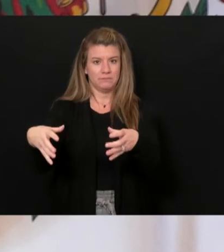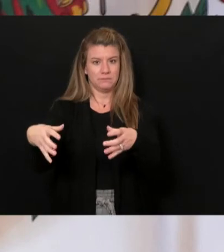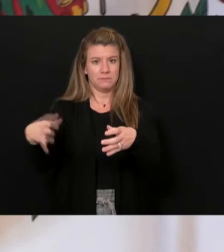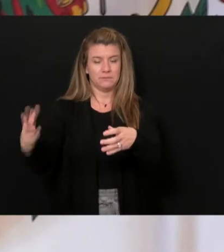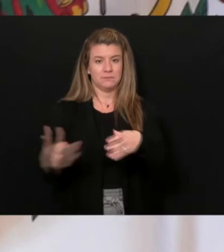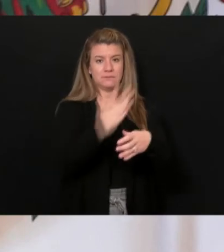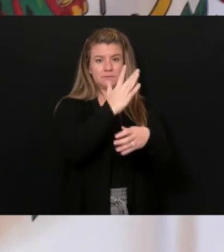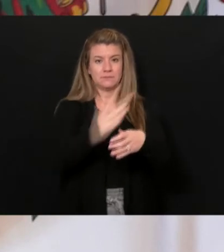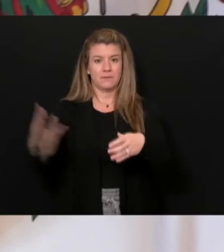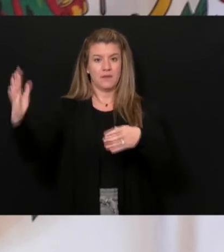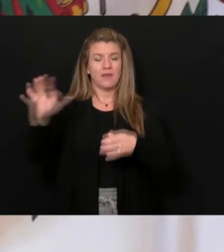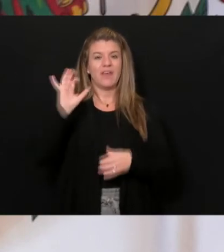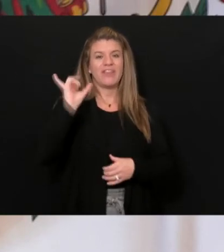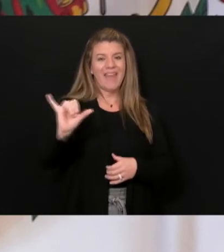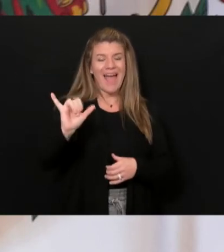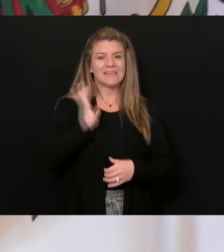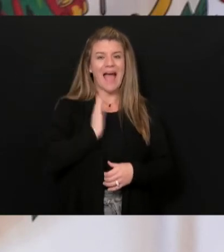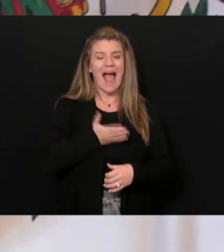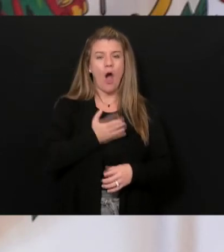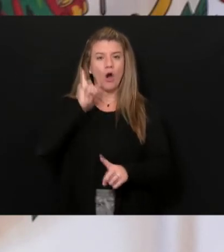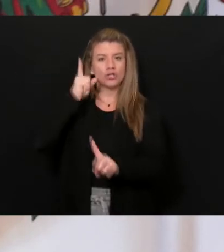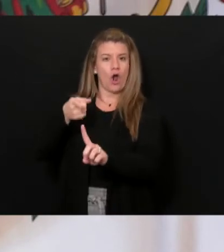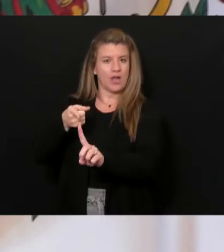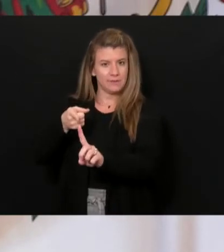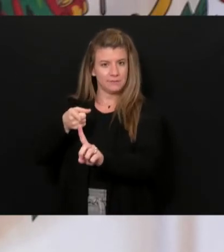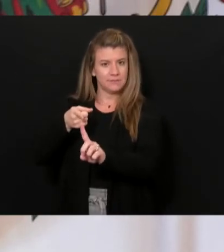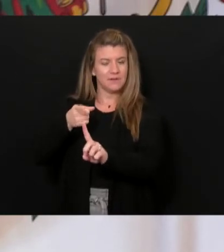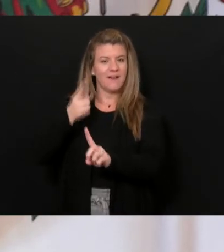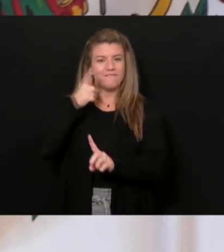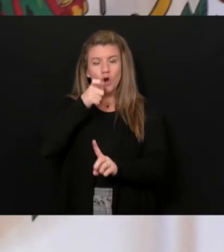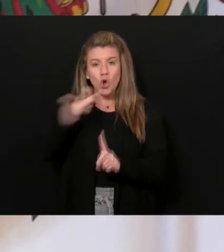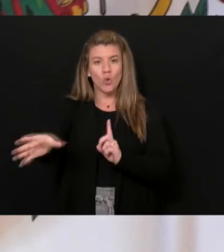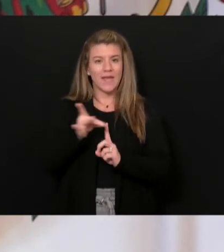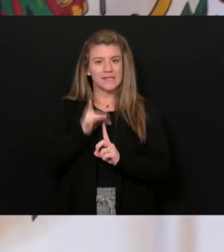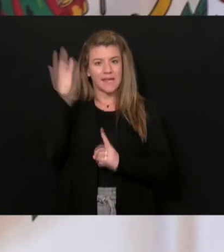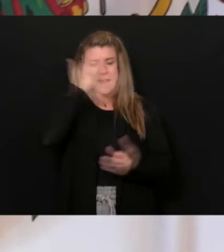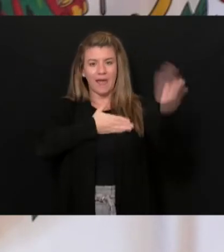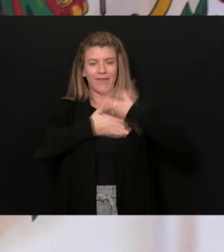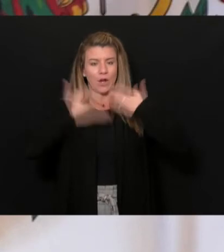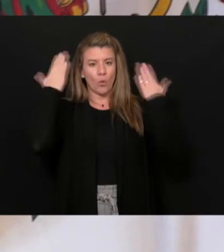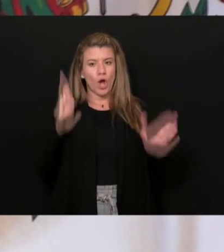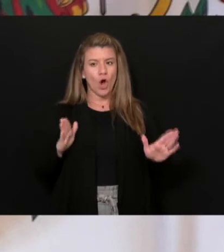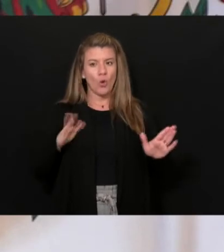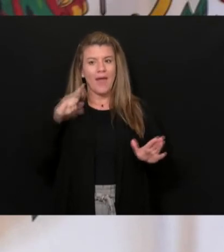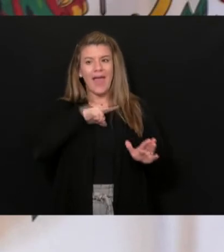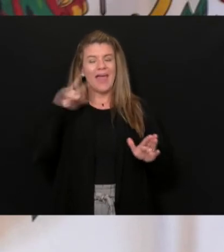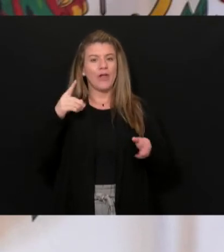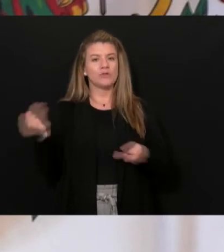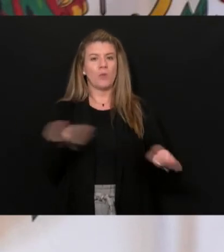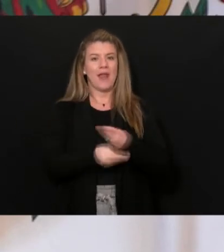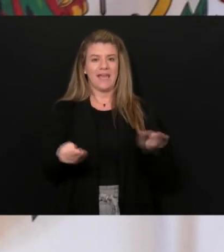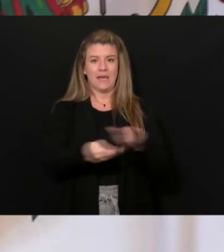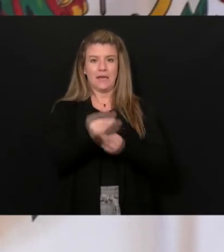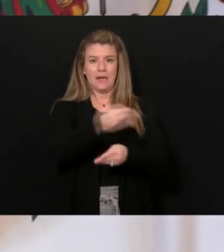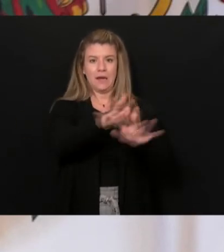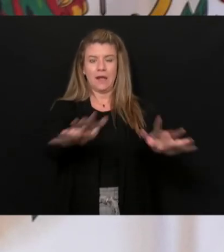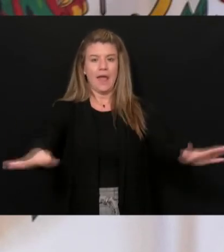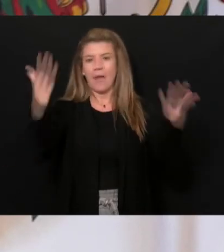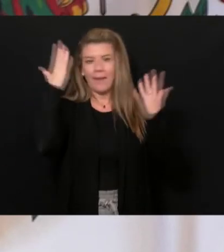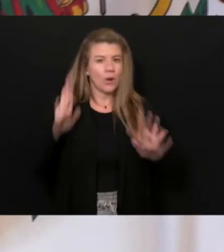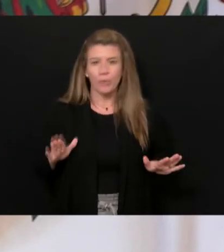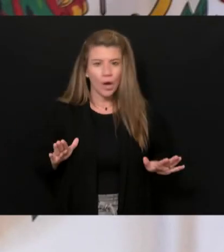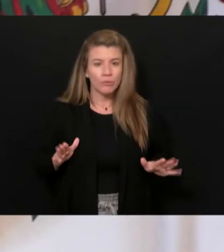is the target of the asymptomatic people that are spreading this all over the place and don't have any idea